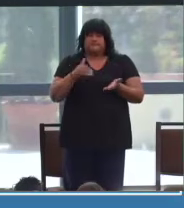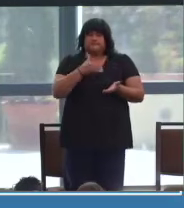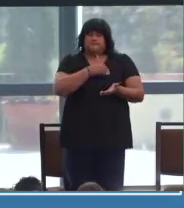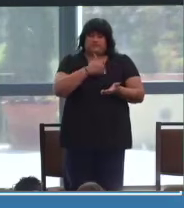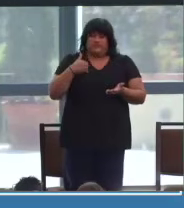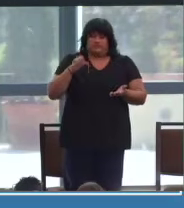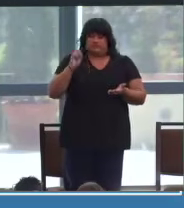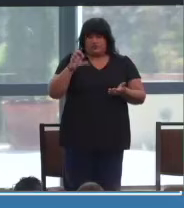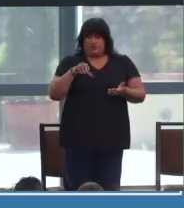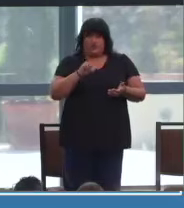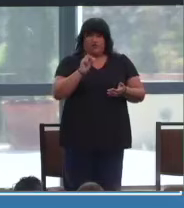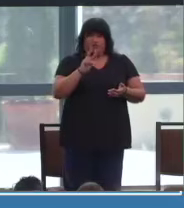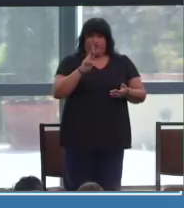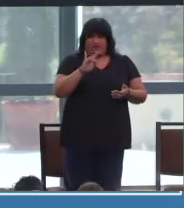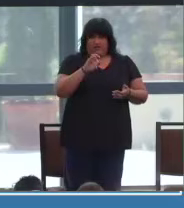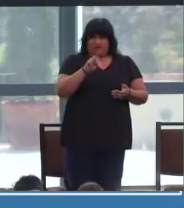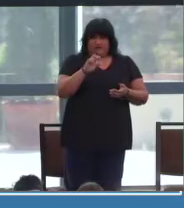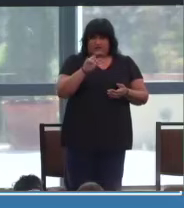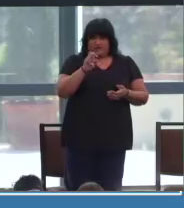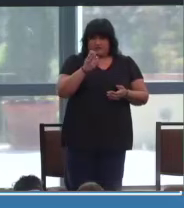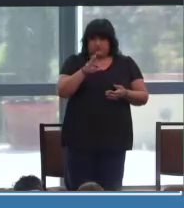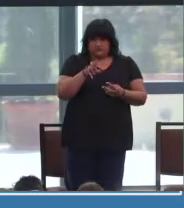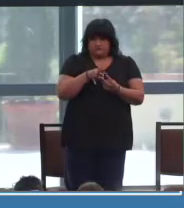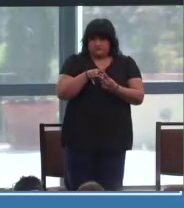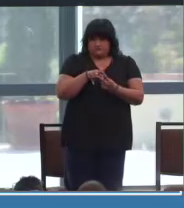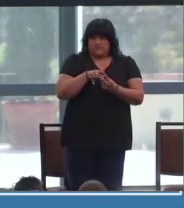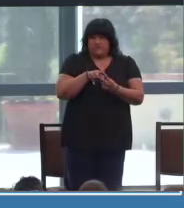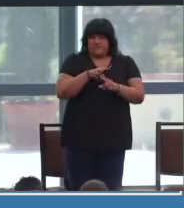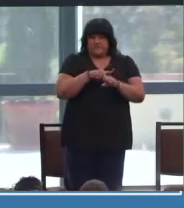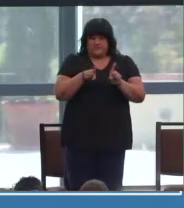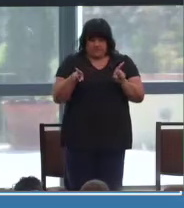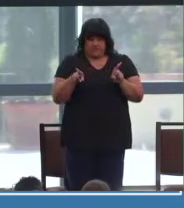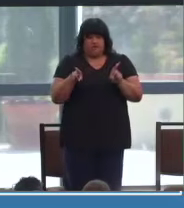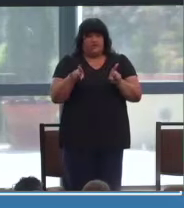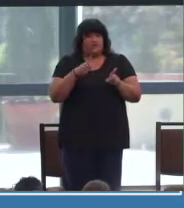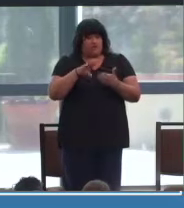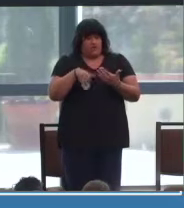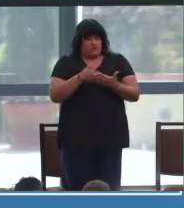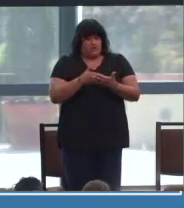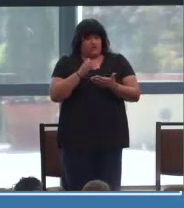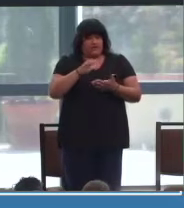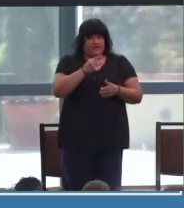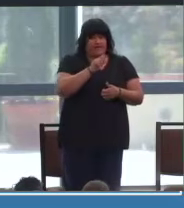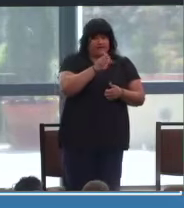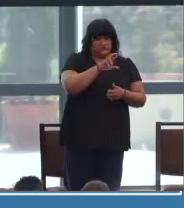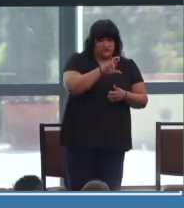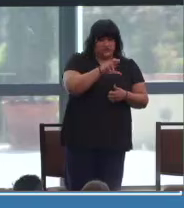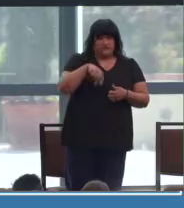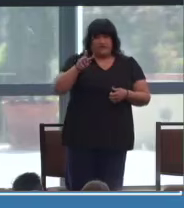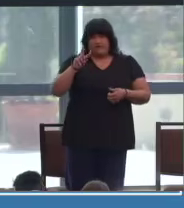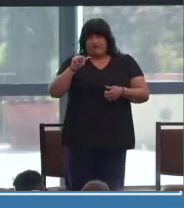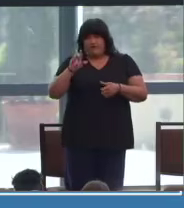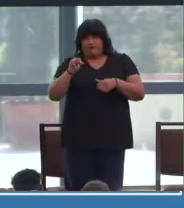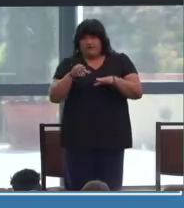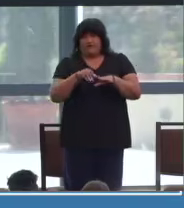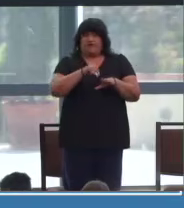cancer, but an increased risk for cervical dysplasia and cancer of the vulva. And that's thought mainly to